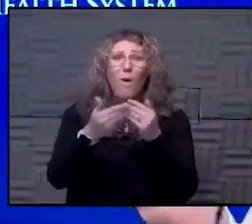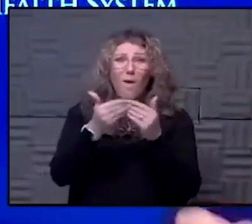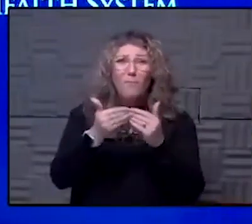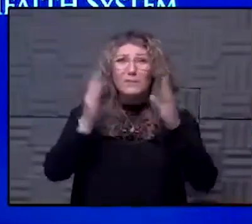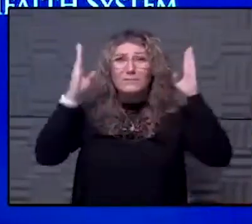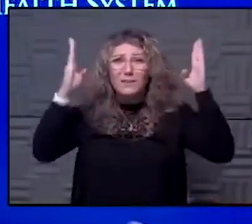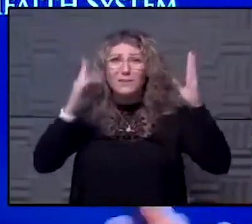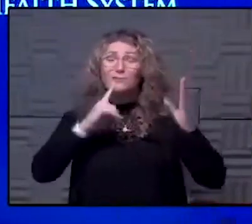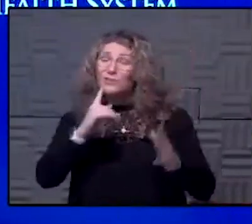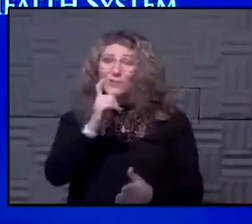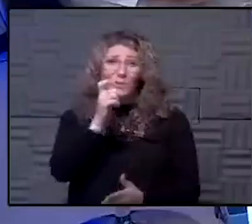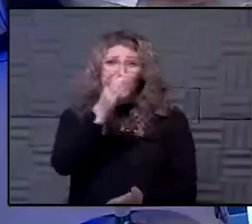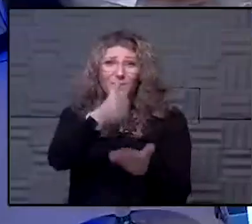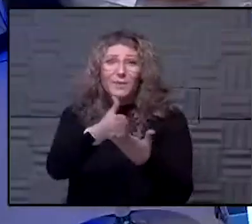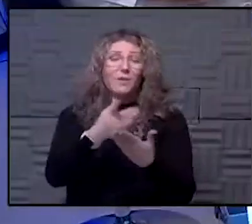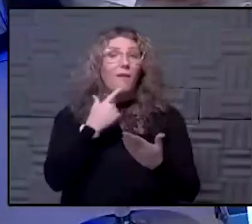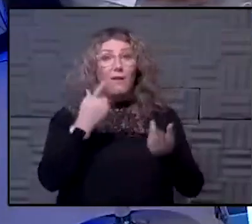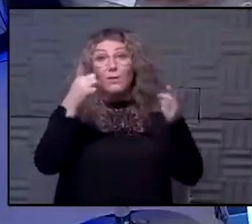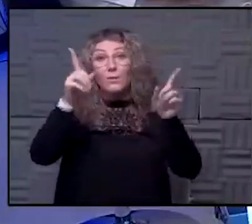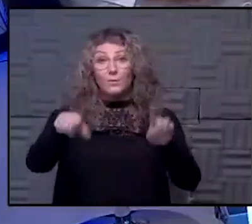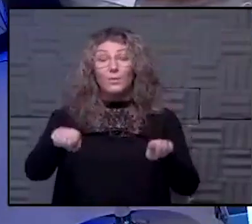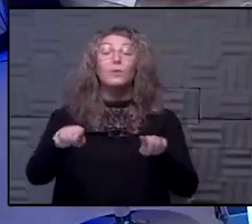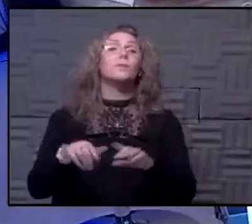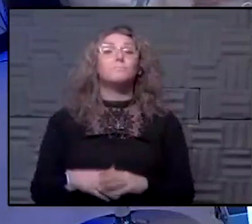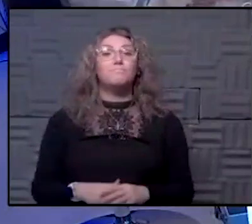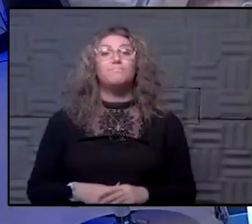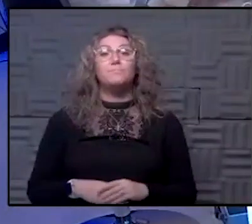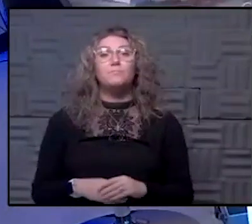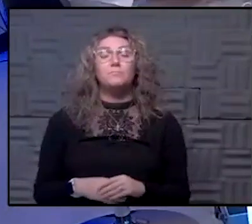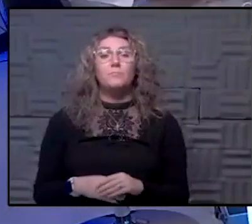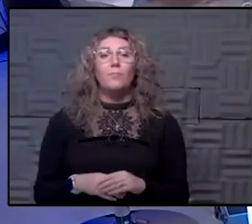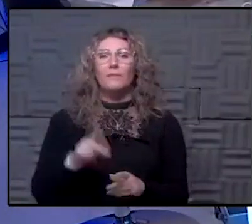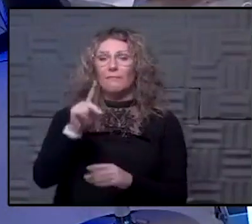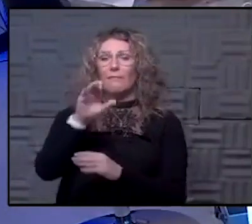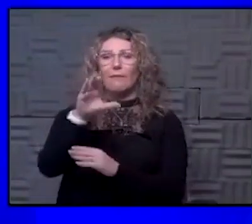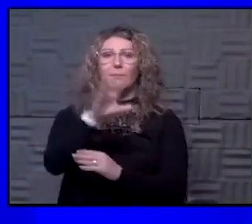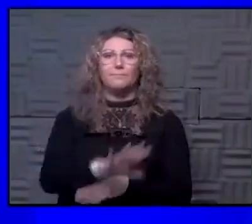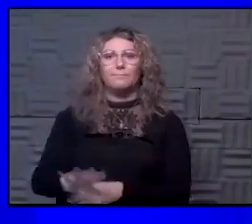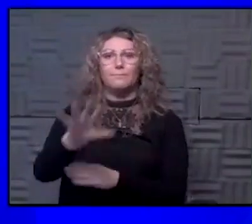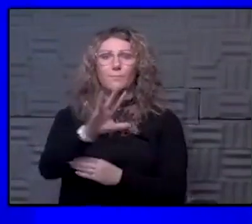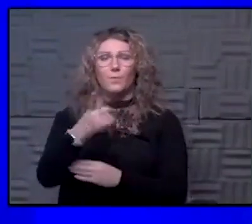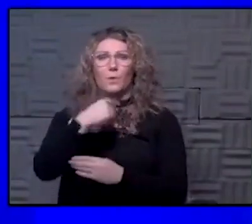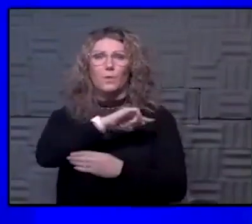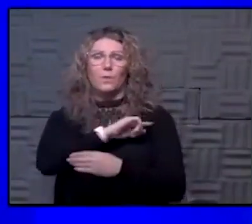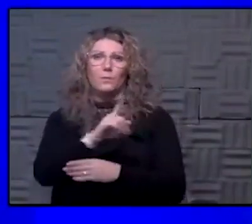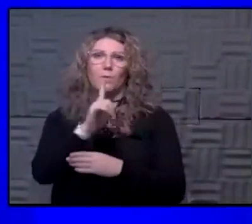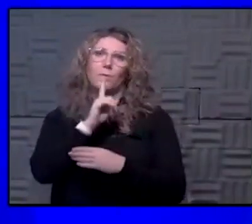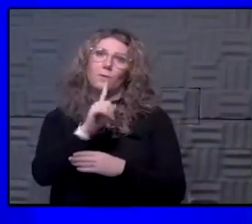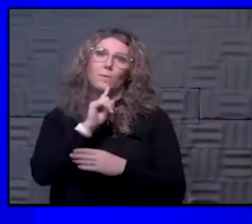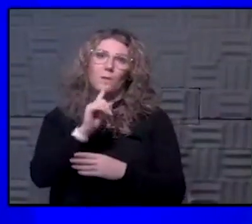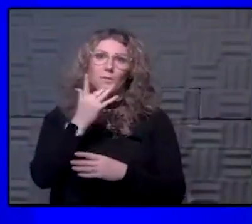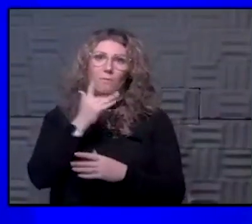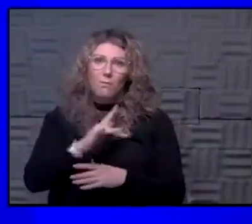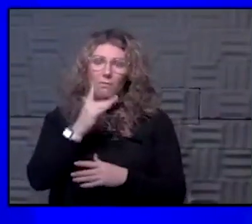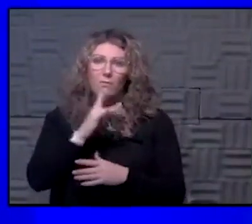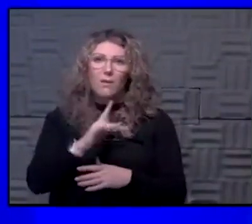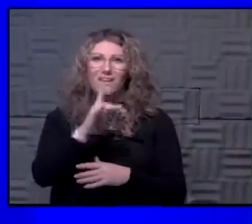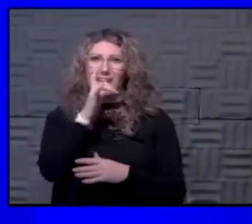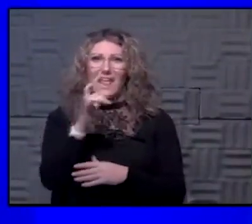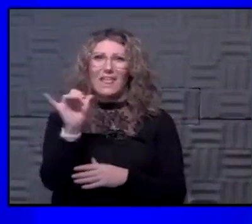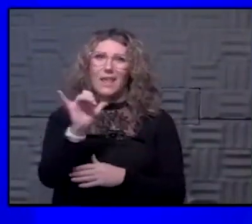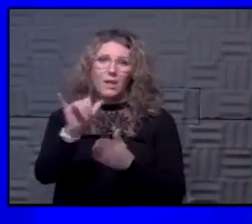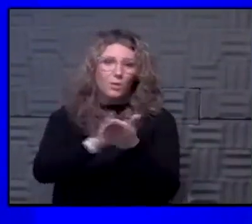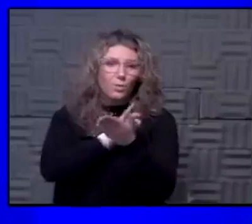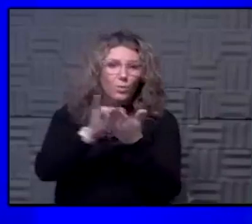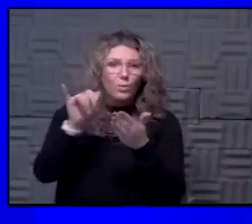10-yard line. Okay. Yeah, I would agree. I think we have, in the Kansas City area here, we've been extremely fortunate. We haven't been like New